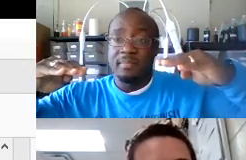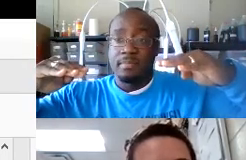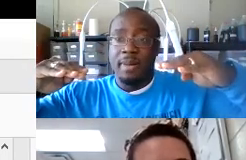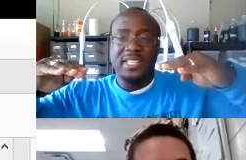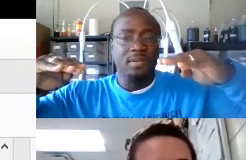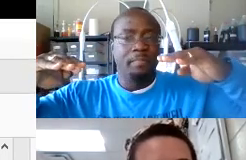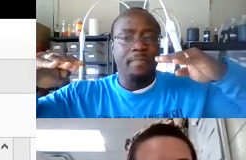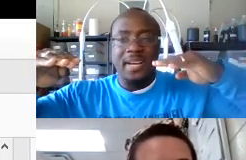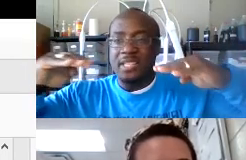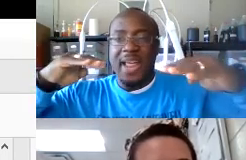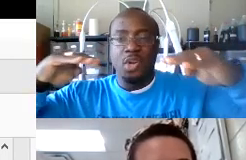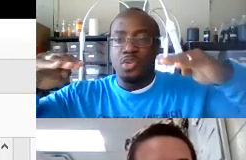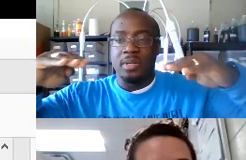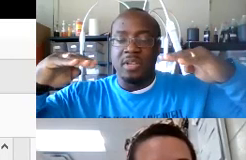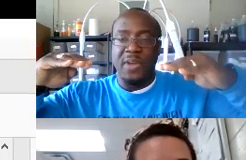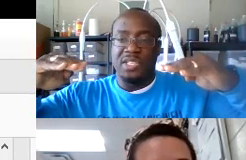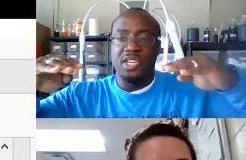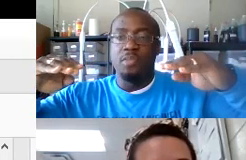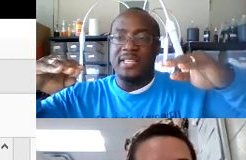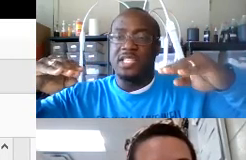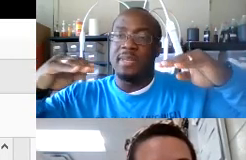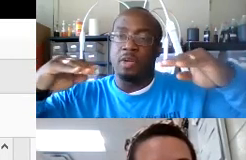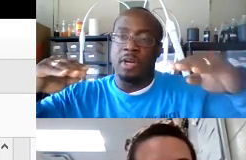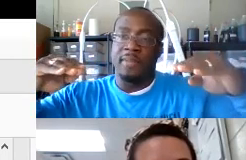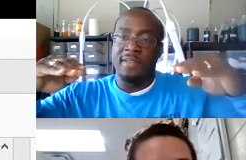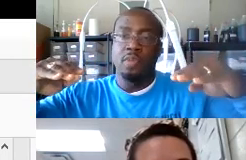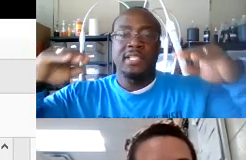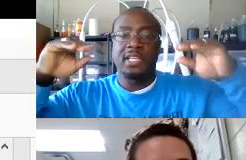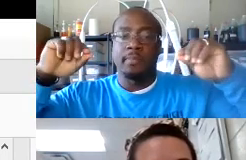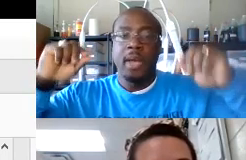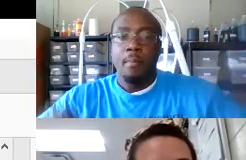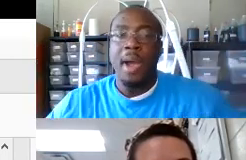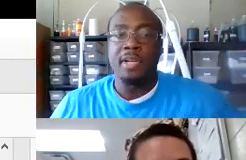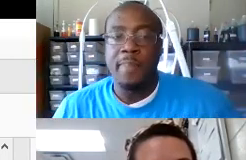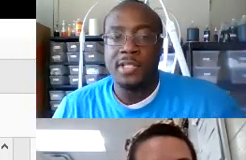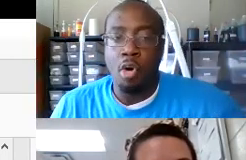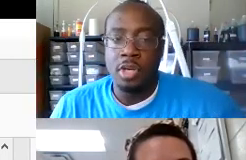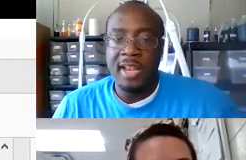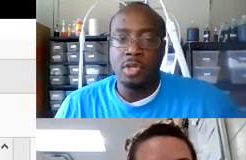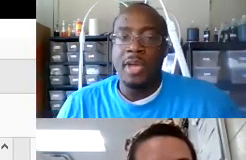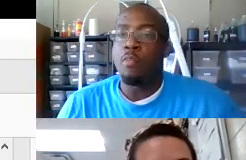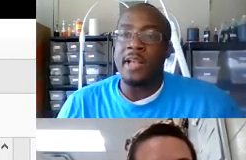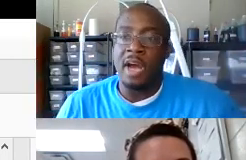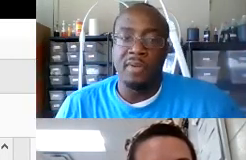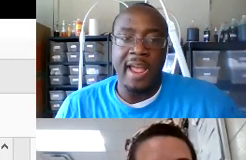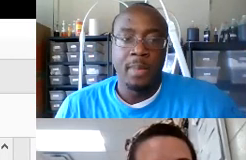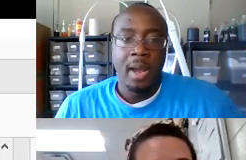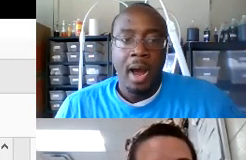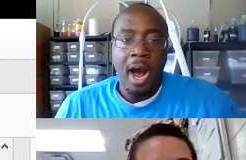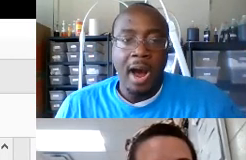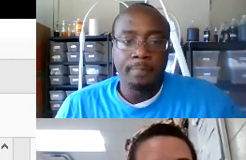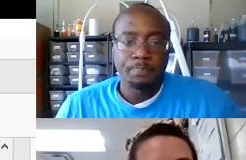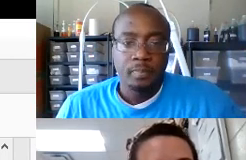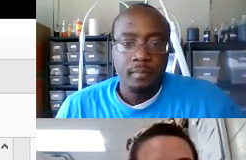balance, but because of that nutrient deficiency, you may see some yellowing of leaves. You may see some brown spots on your leaves, so you got to watch out for that.